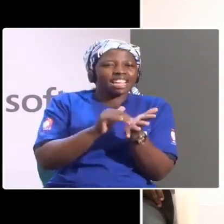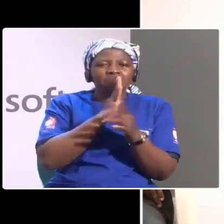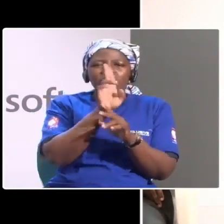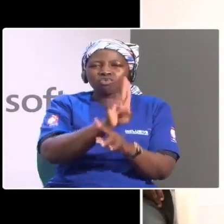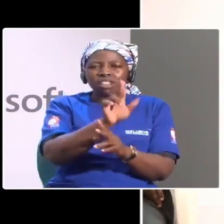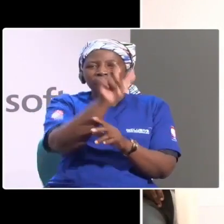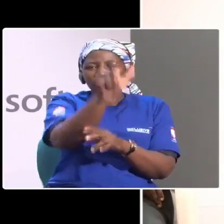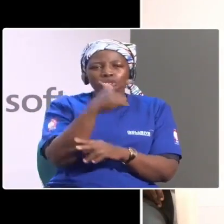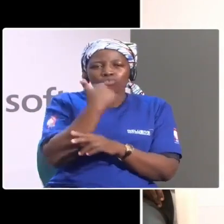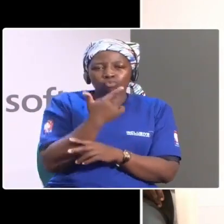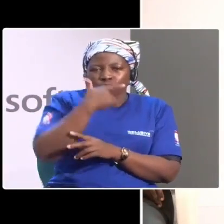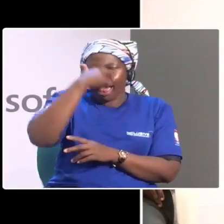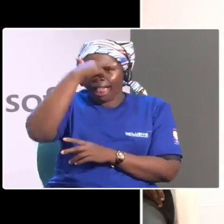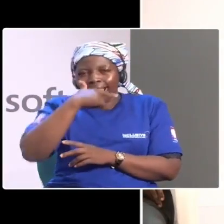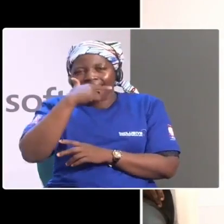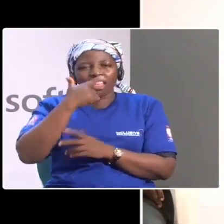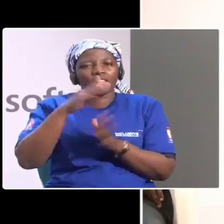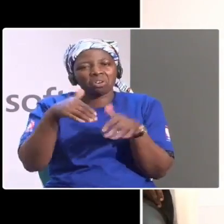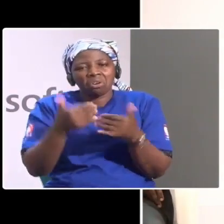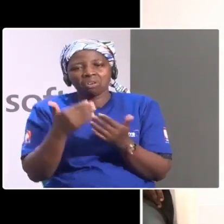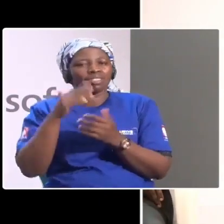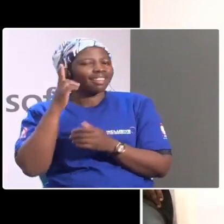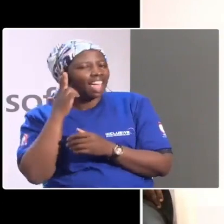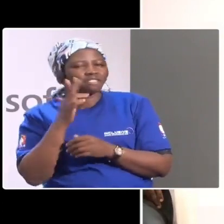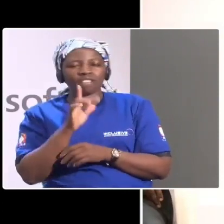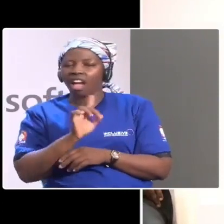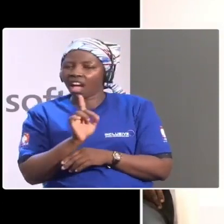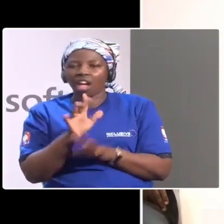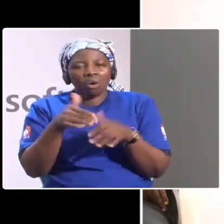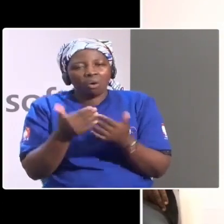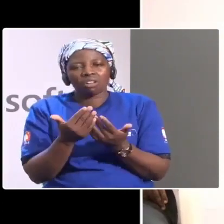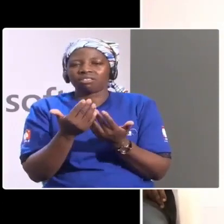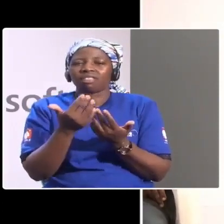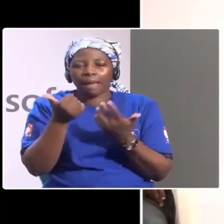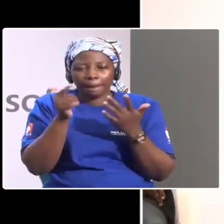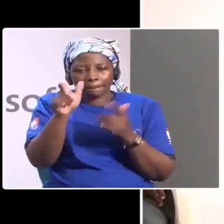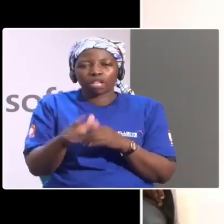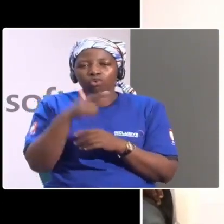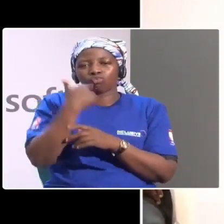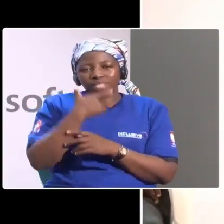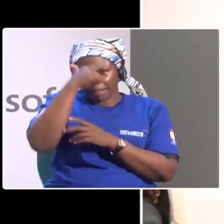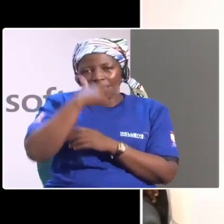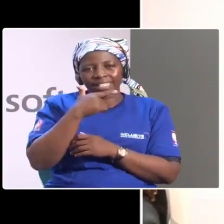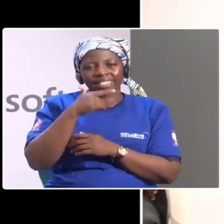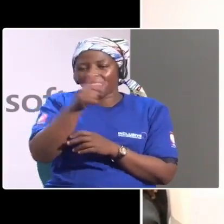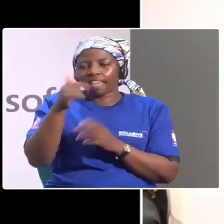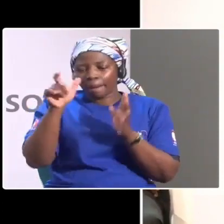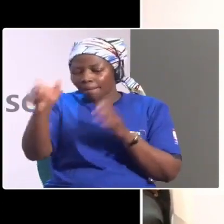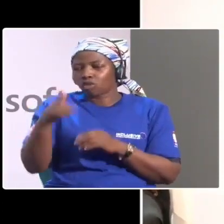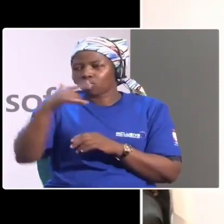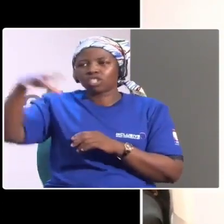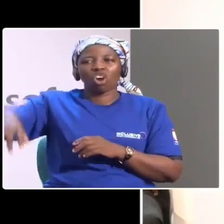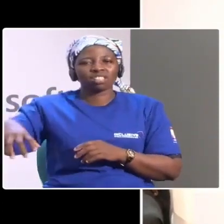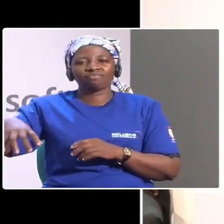by somebody with low vision, or with somebody with hard of hearing, or somebody who is blind. There's somebody with a short stature, or somebody